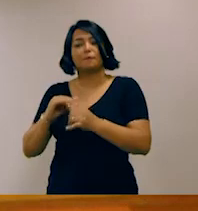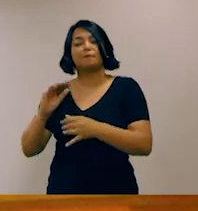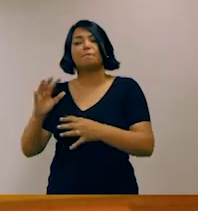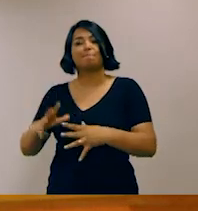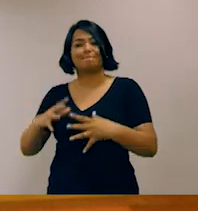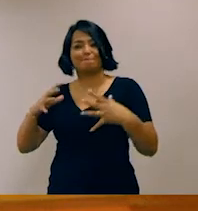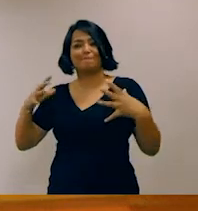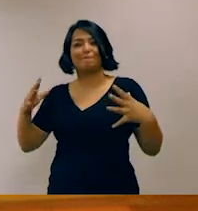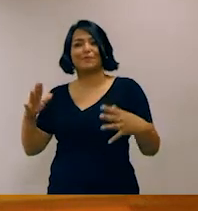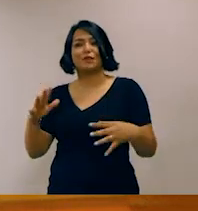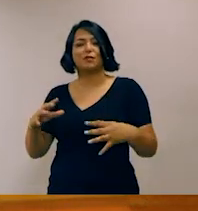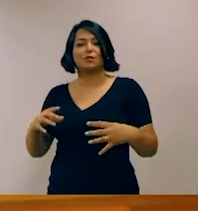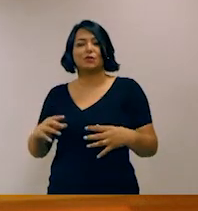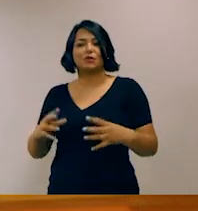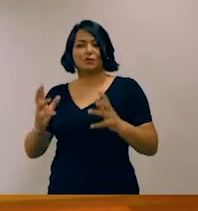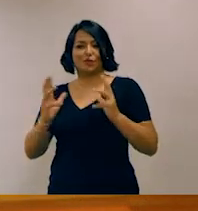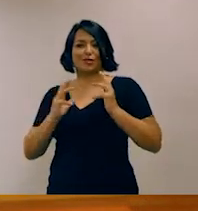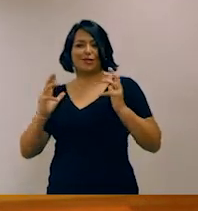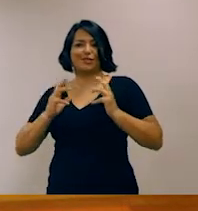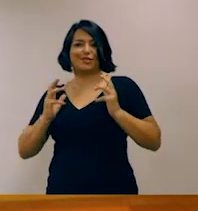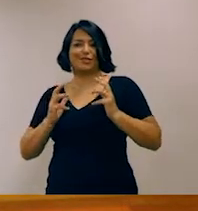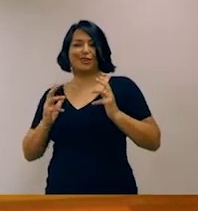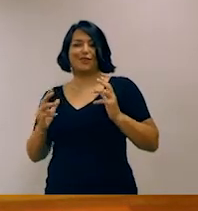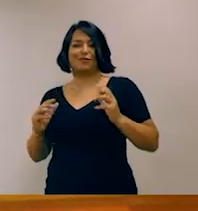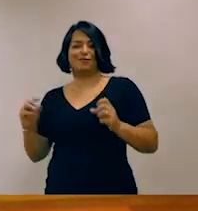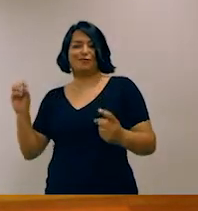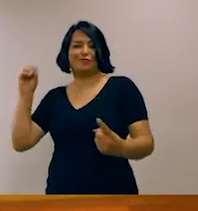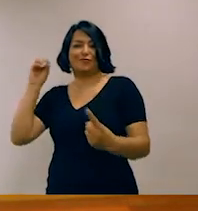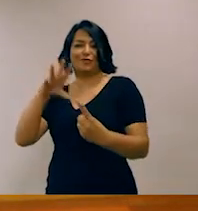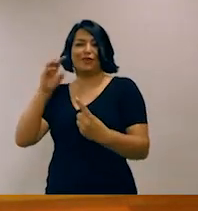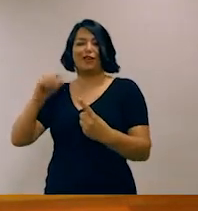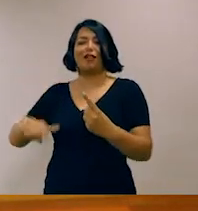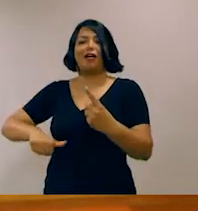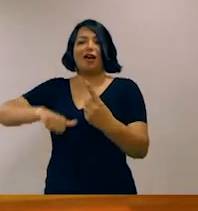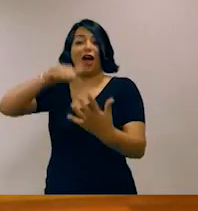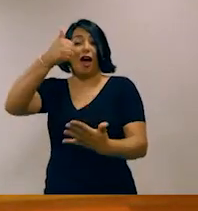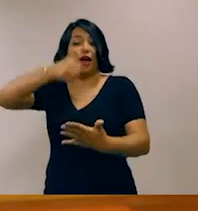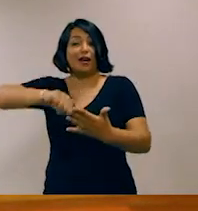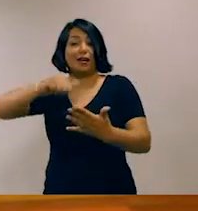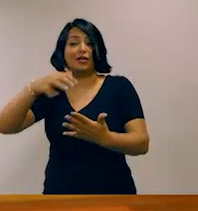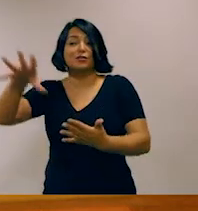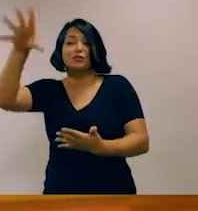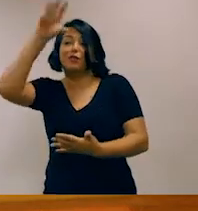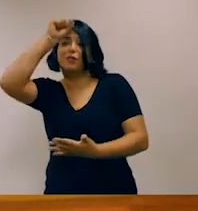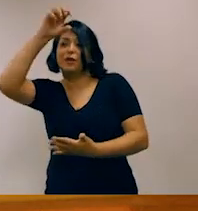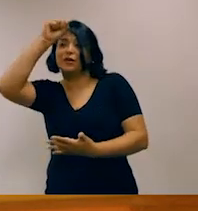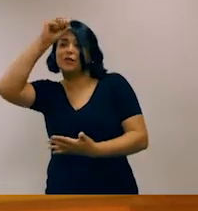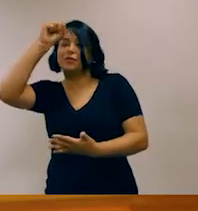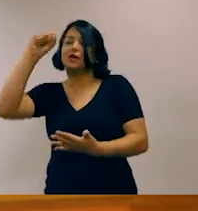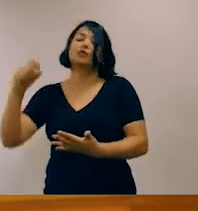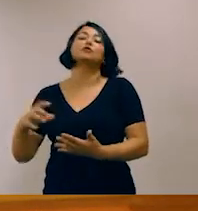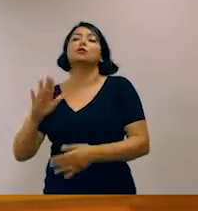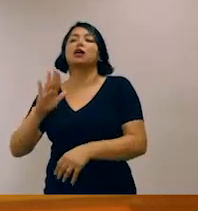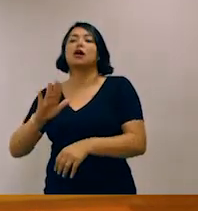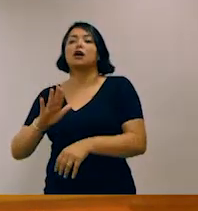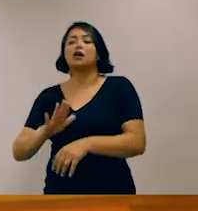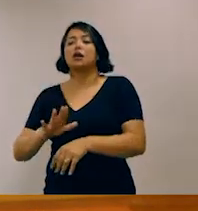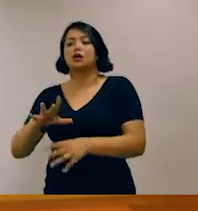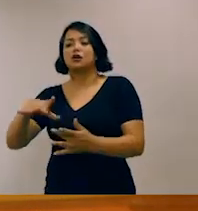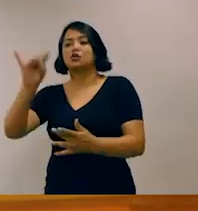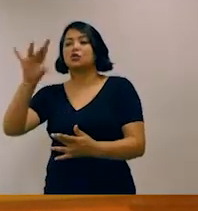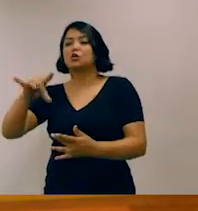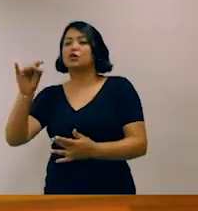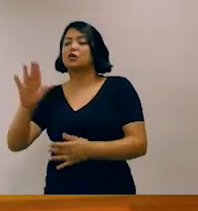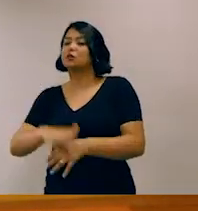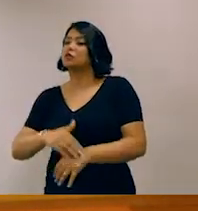data to enrich the analysis, the learning that we're going to have in the assistant to choose